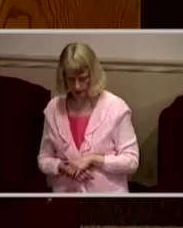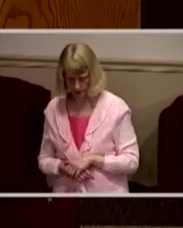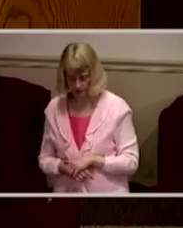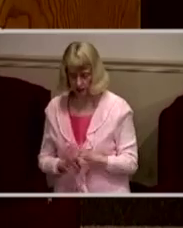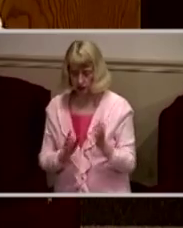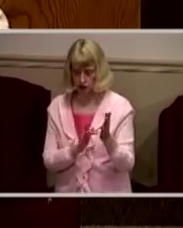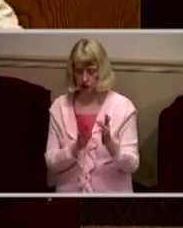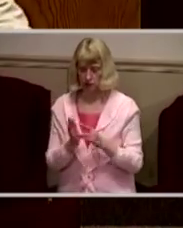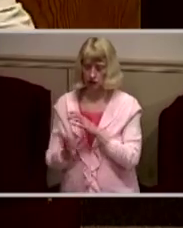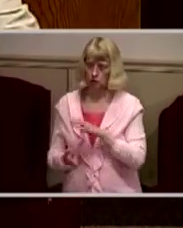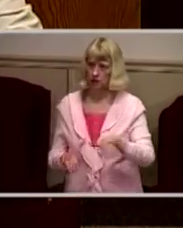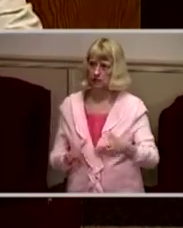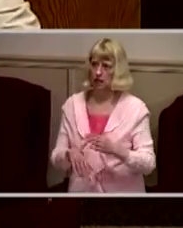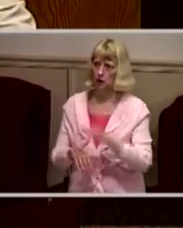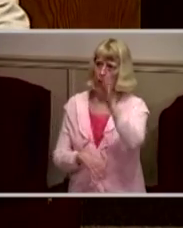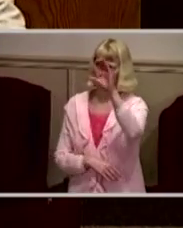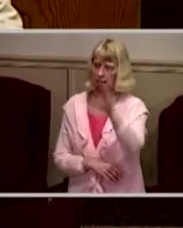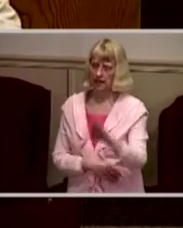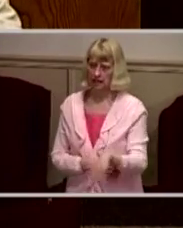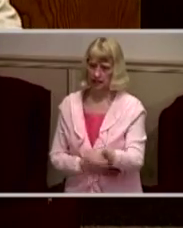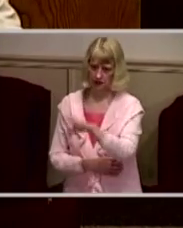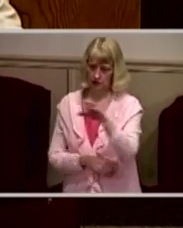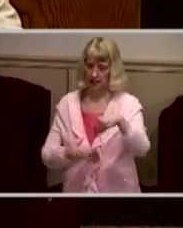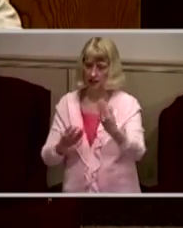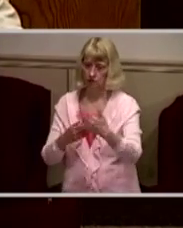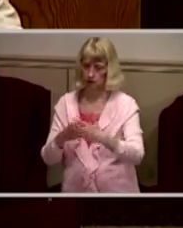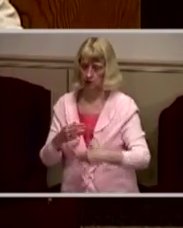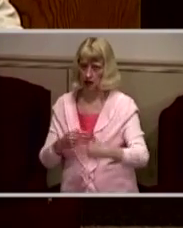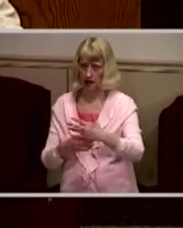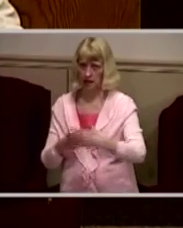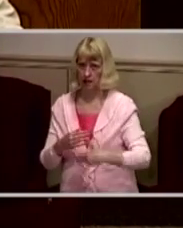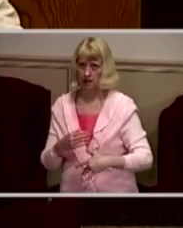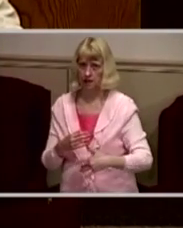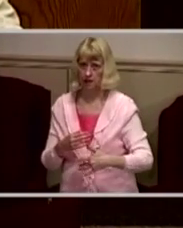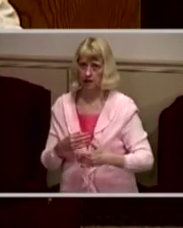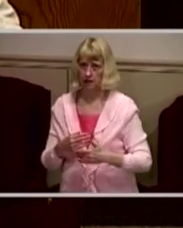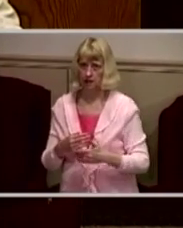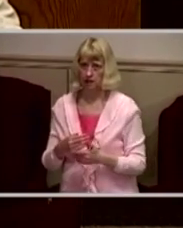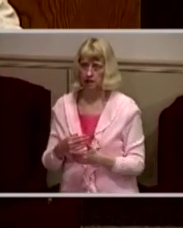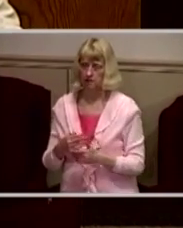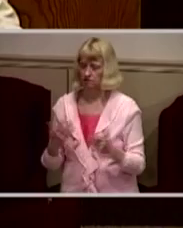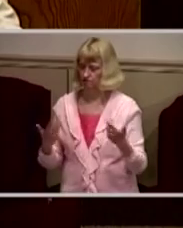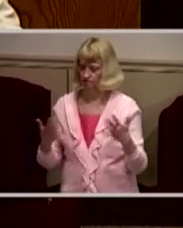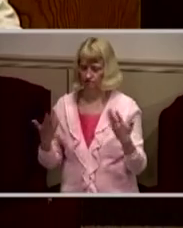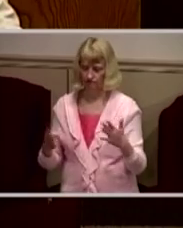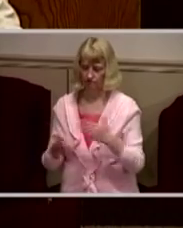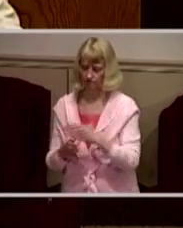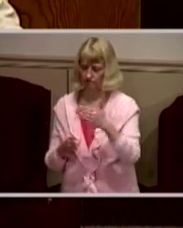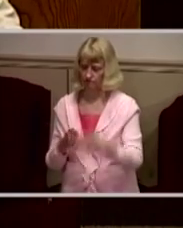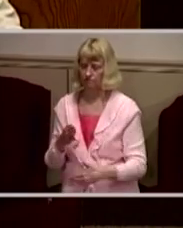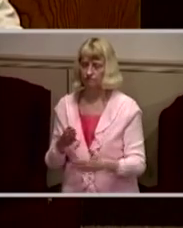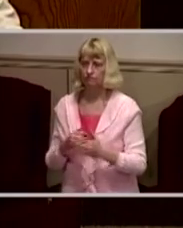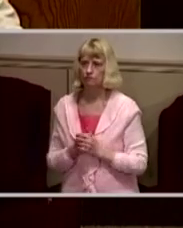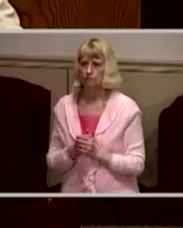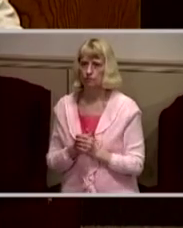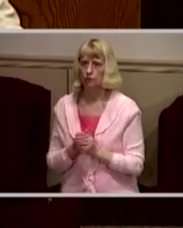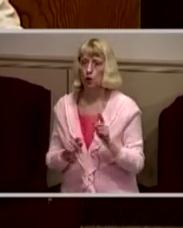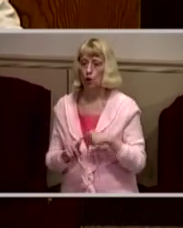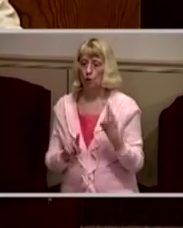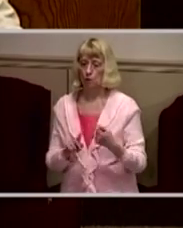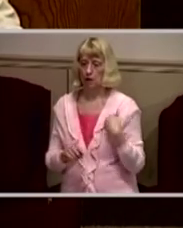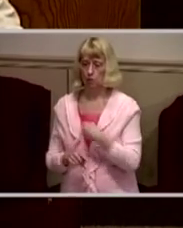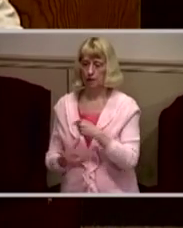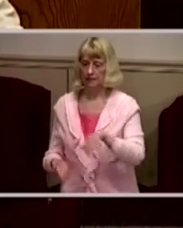When Jesus Christ died at the cross of Calvary and shed his blood, the case was settled. And when we